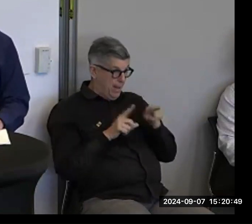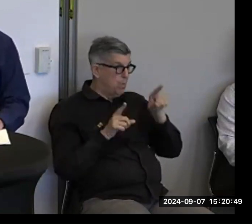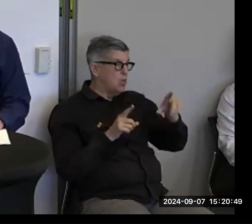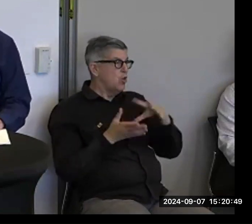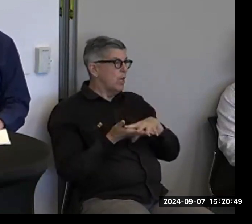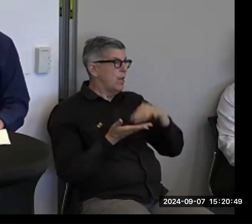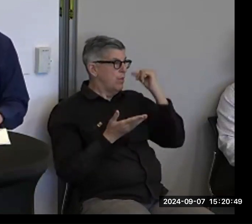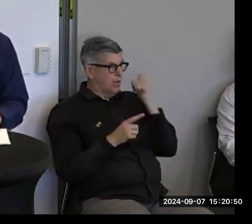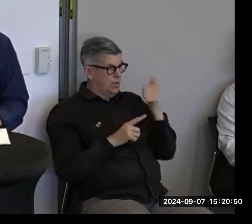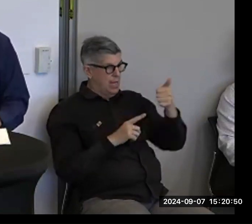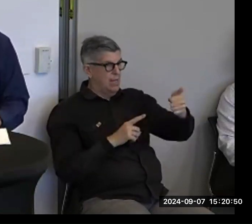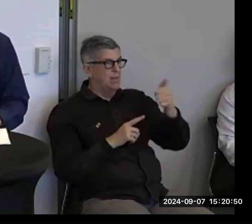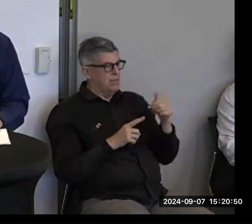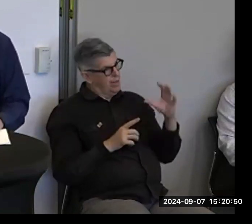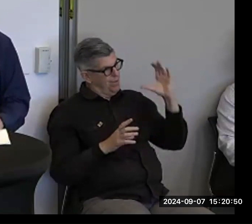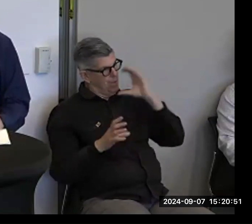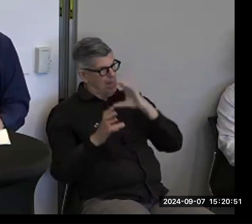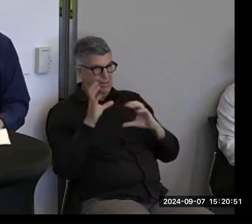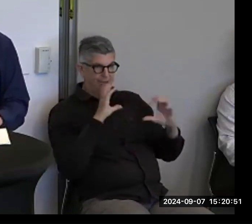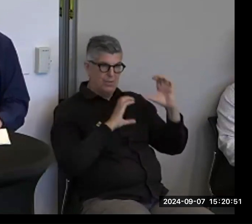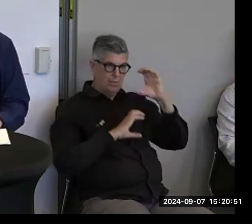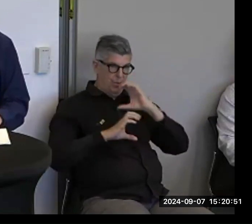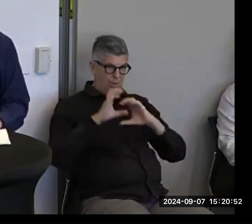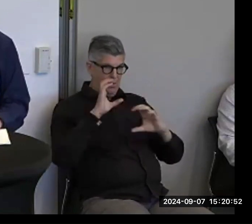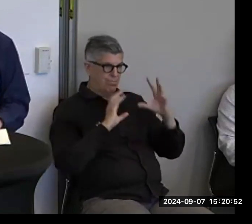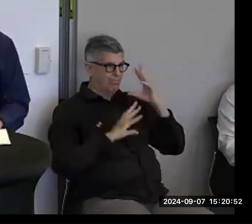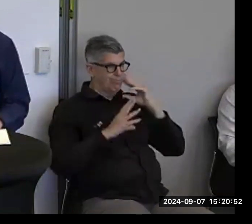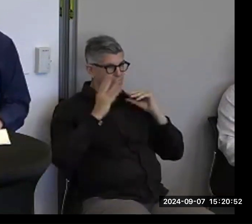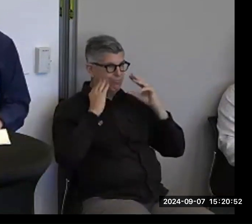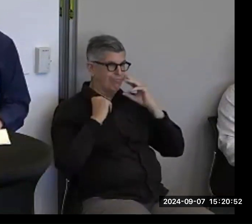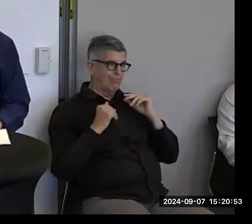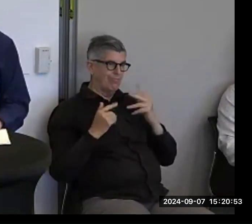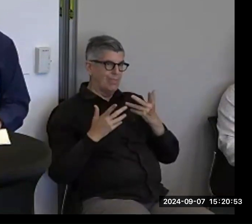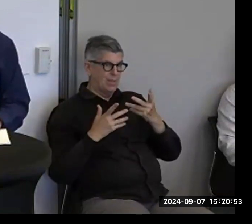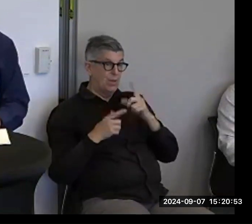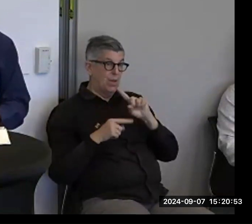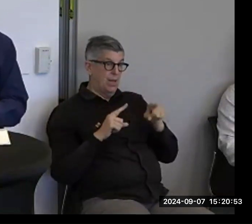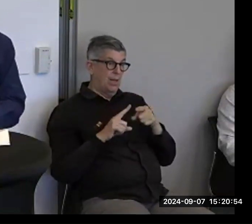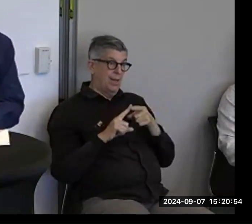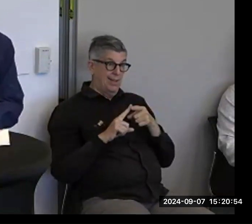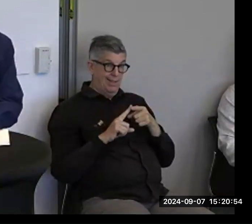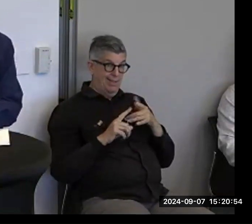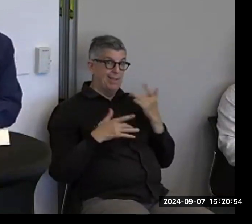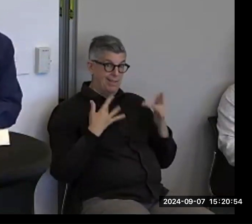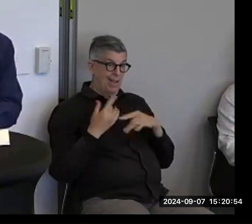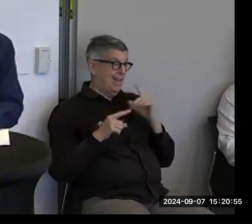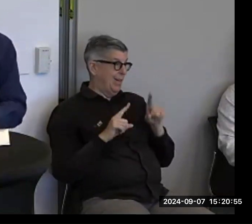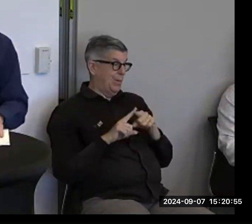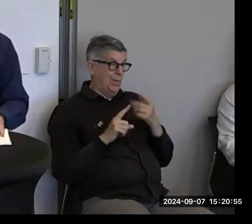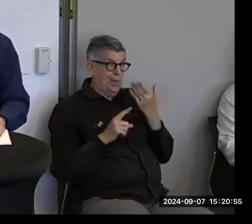by exploring. And it is pretty exciting when you don't know where the heck you are.